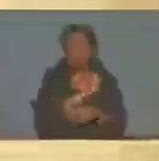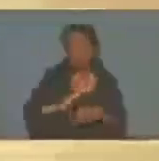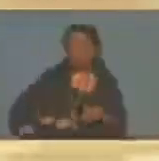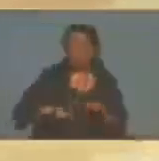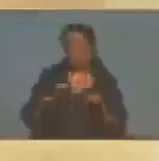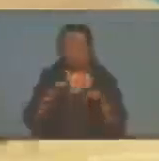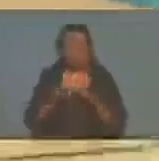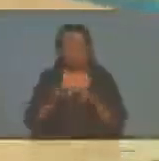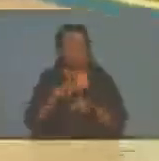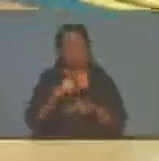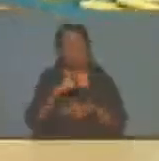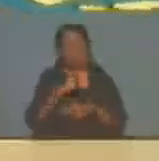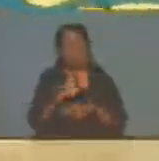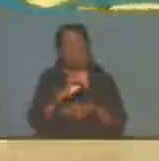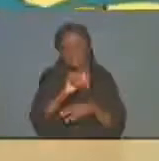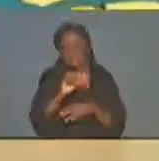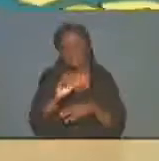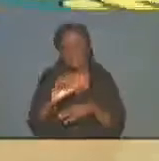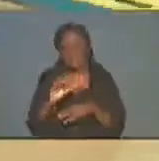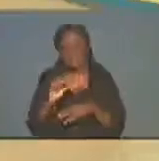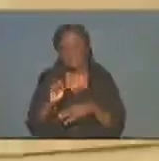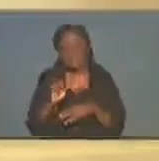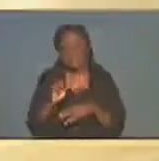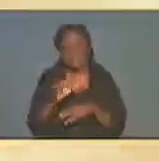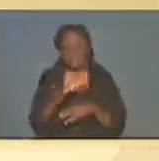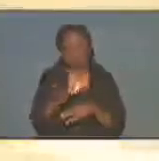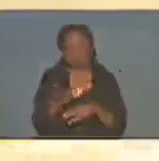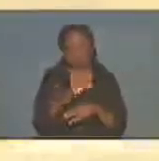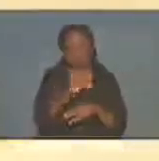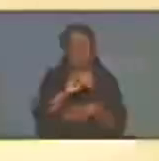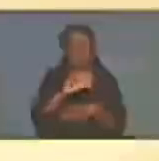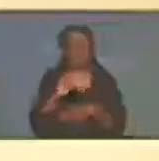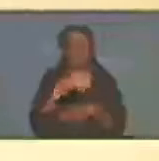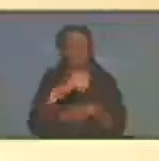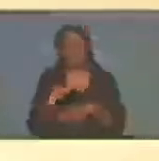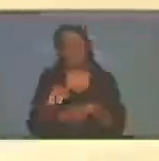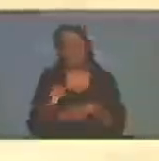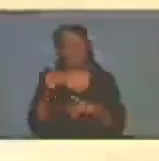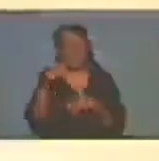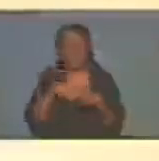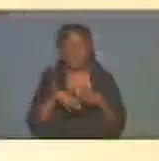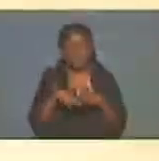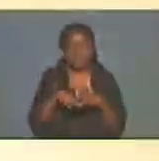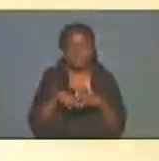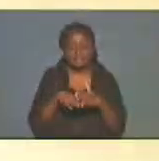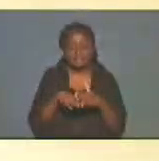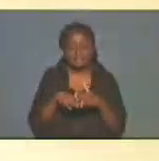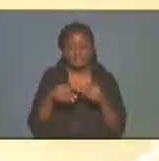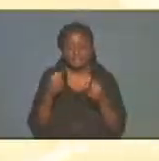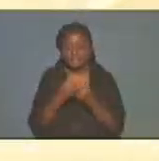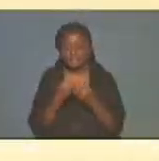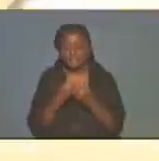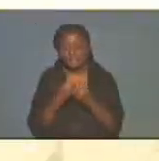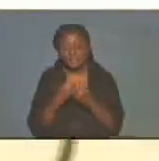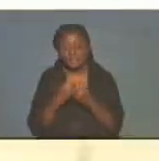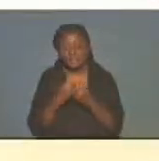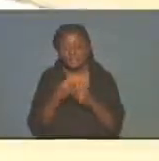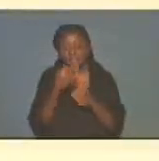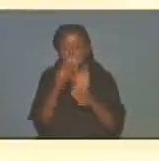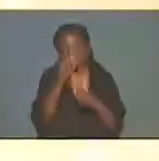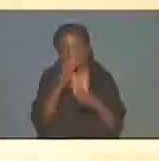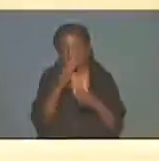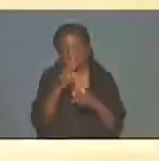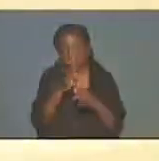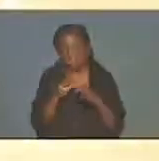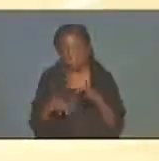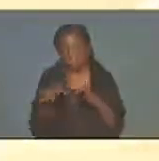BAISS runner-ups, the Jordan Prince William Falcons. For the Dirty Birds, they would enter the tournament with a chip on their shoulders, just falling short in the